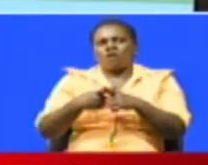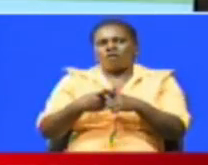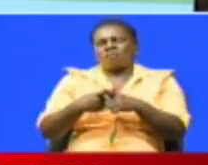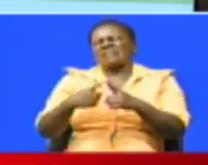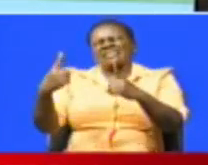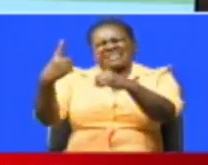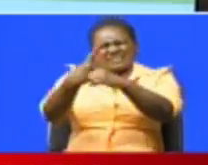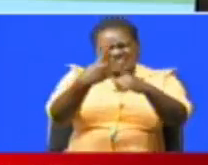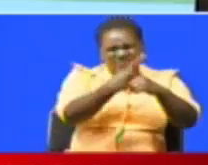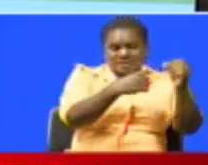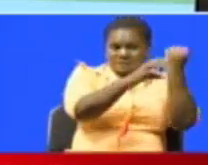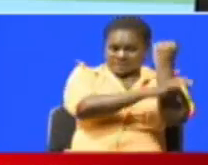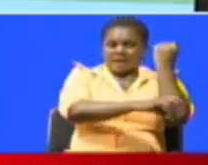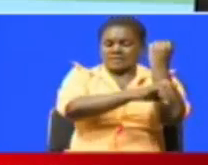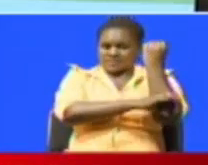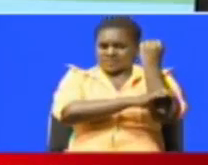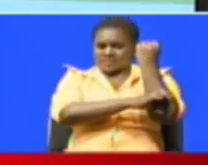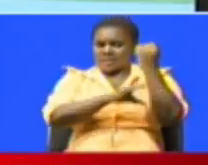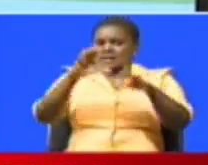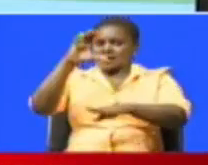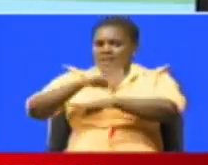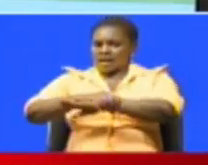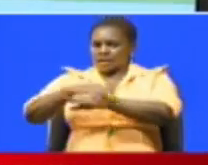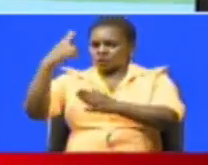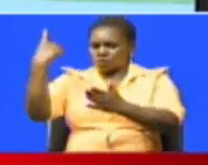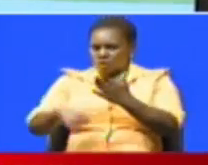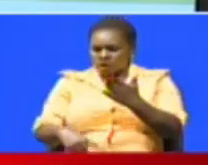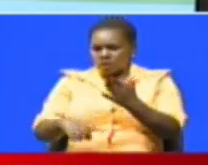and elsewhere, you will find that